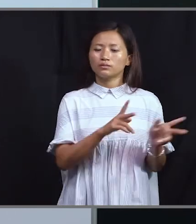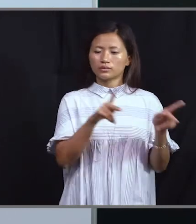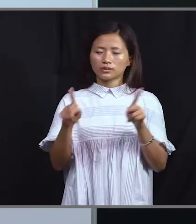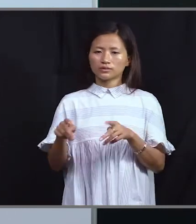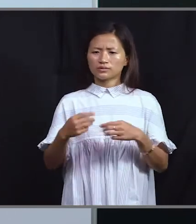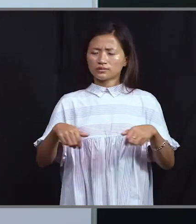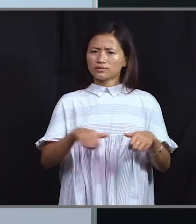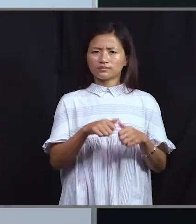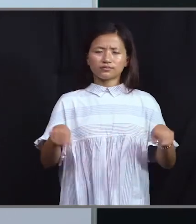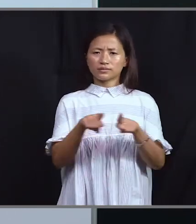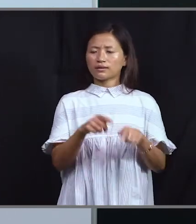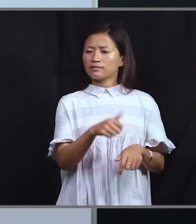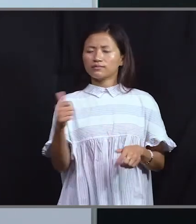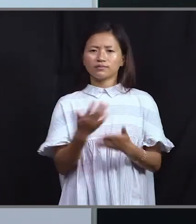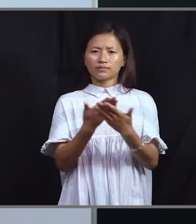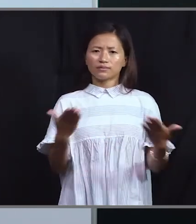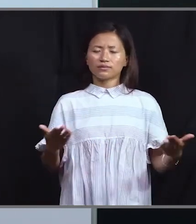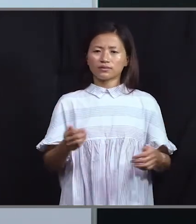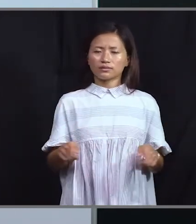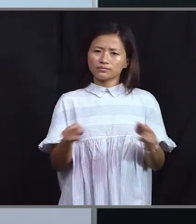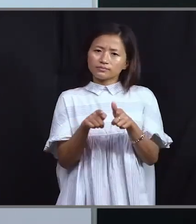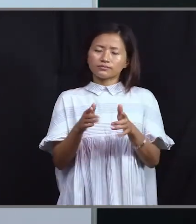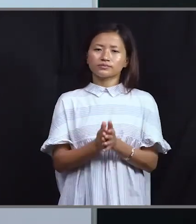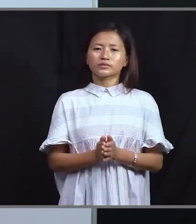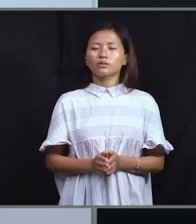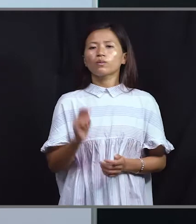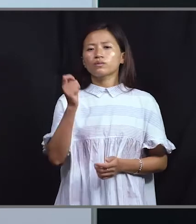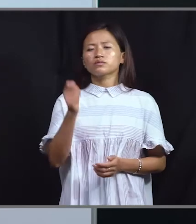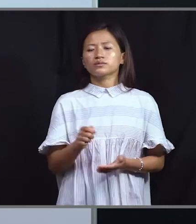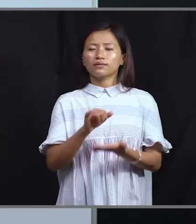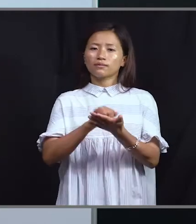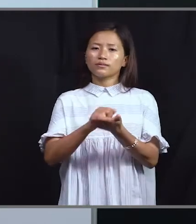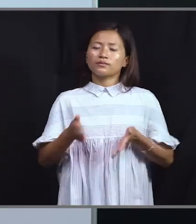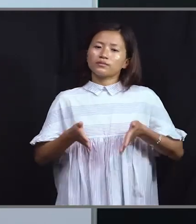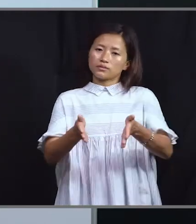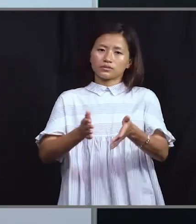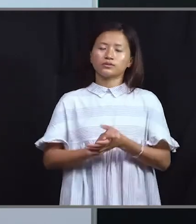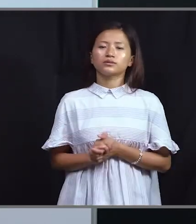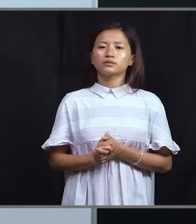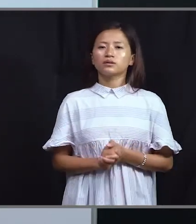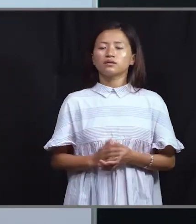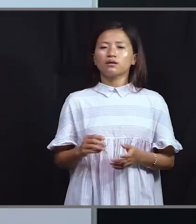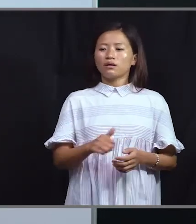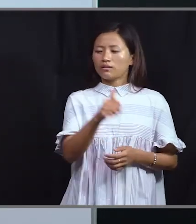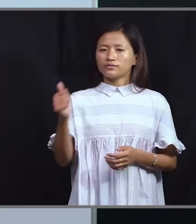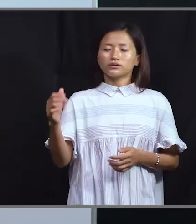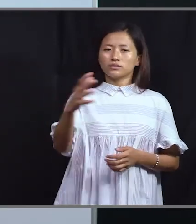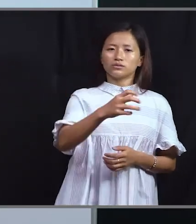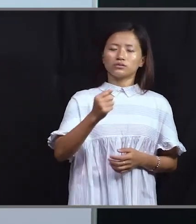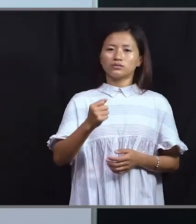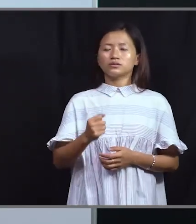anything like that. It does not work in that way. Okay, so after controlling, then